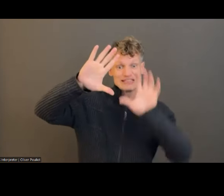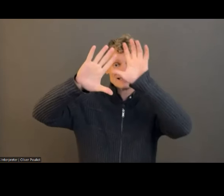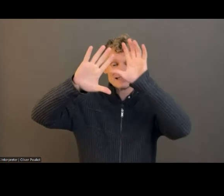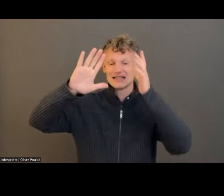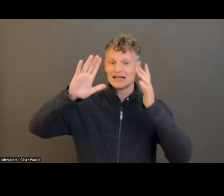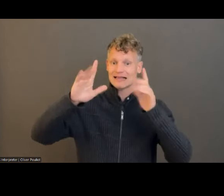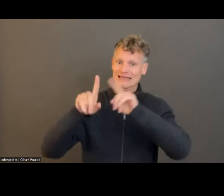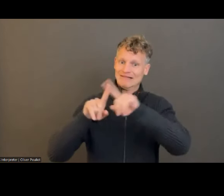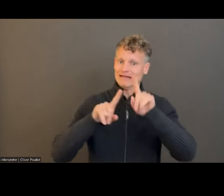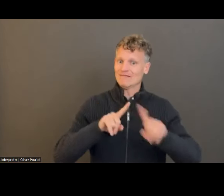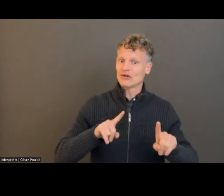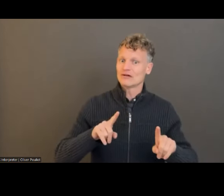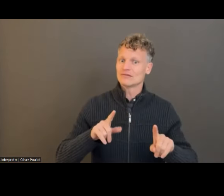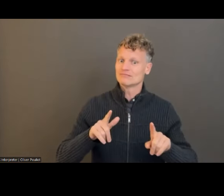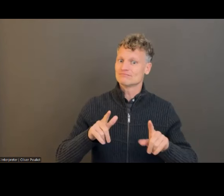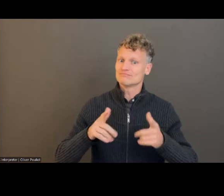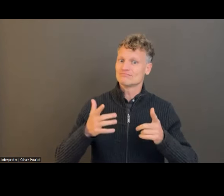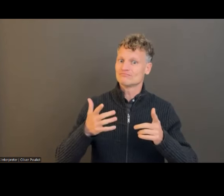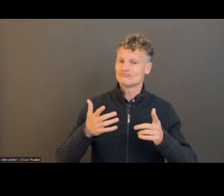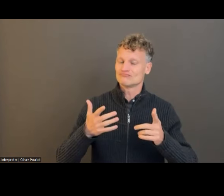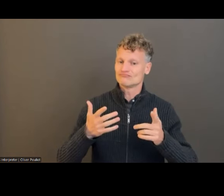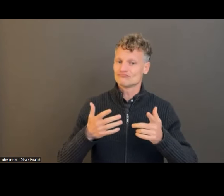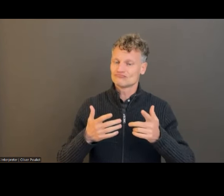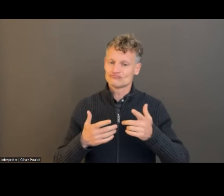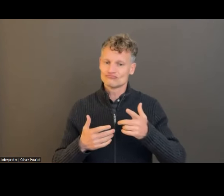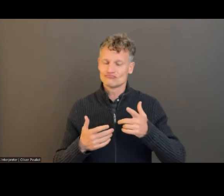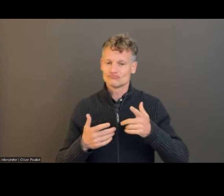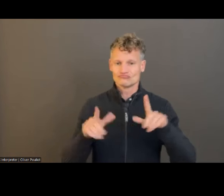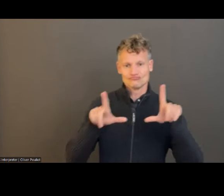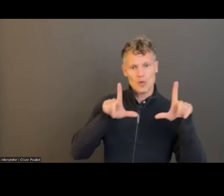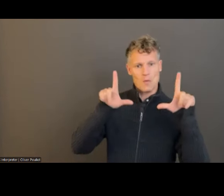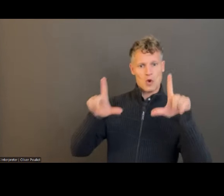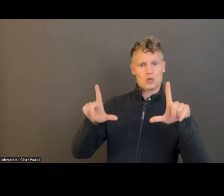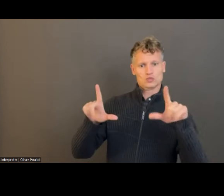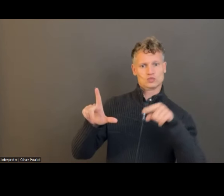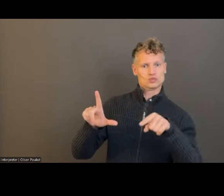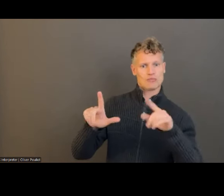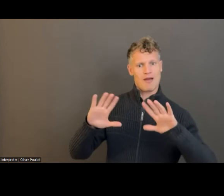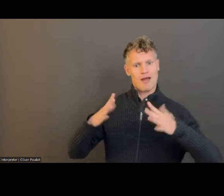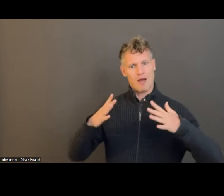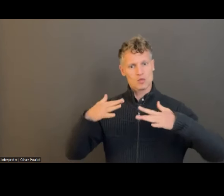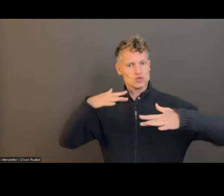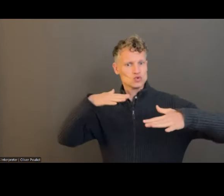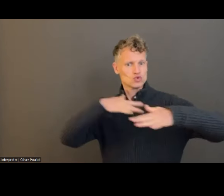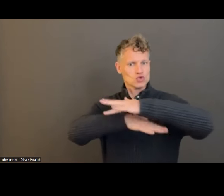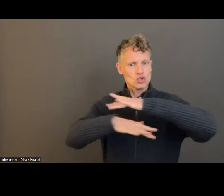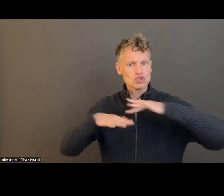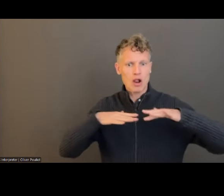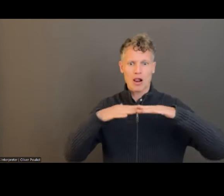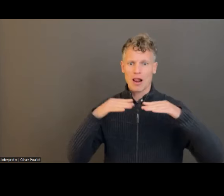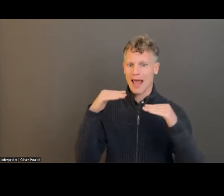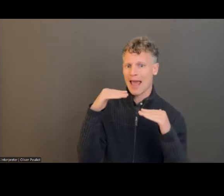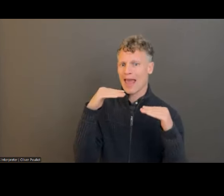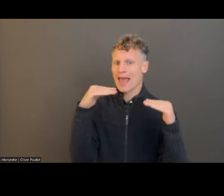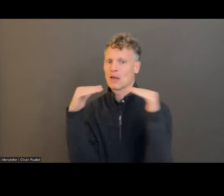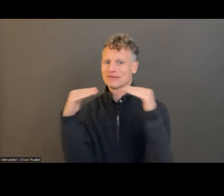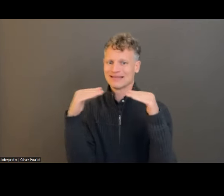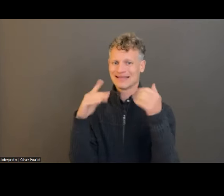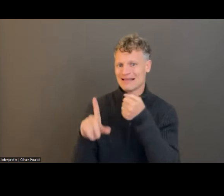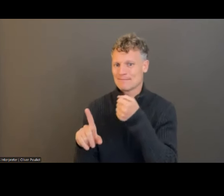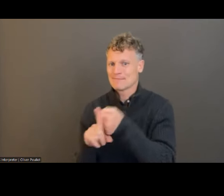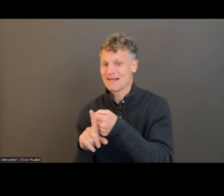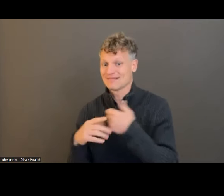approaches from the social determinants and equity on health to accelerate the elimination of diseases. There are several